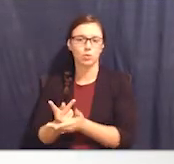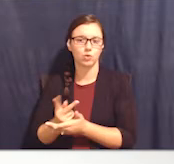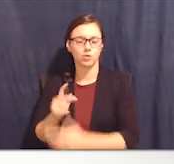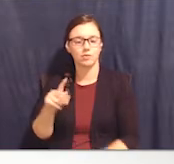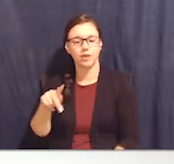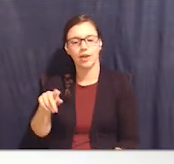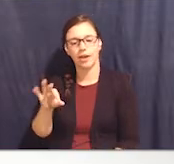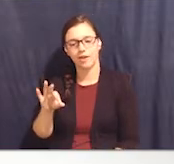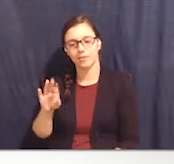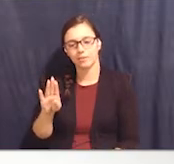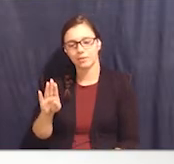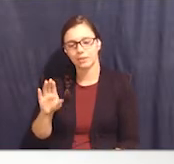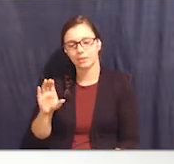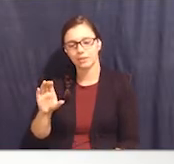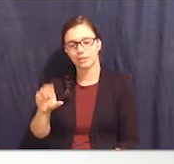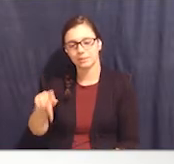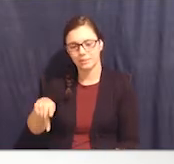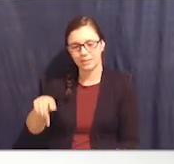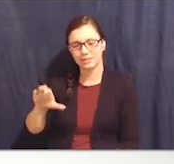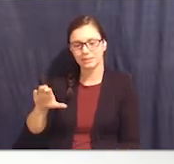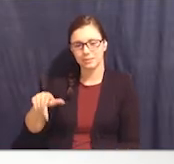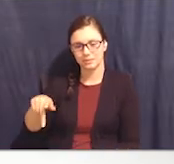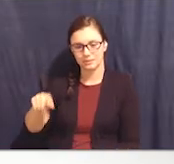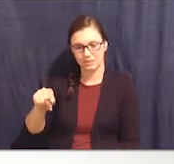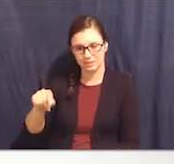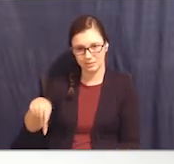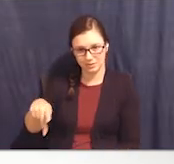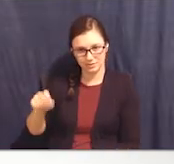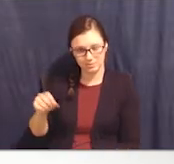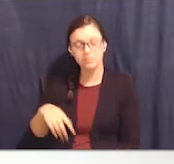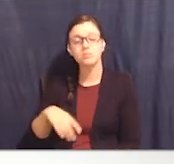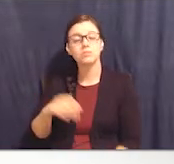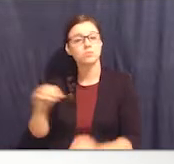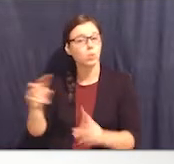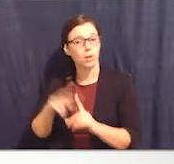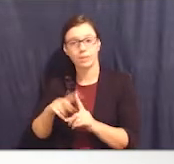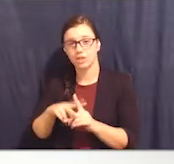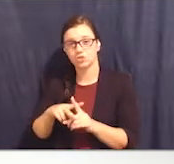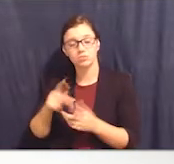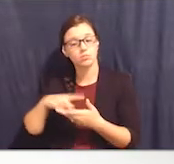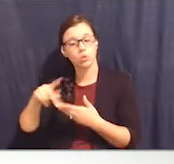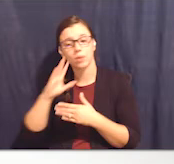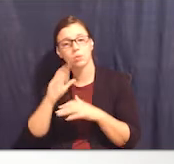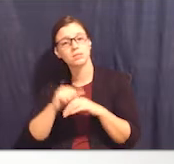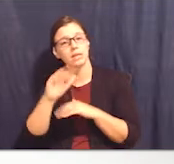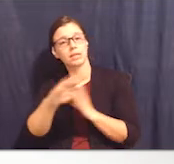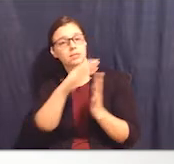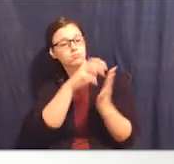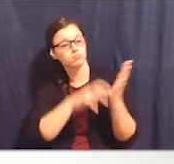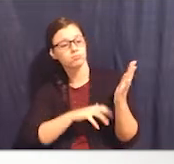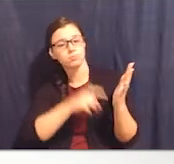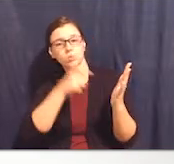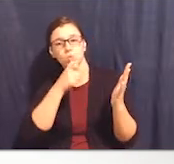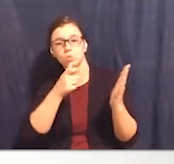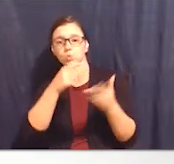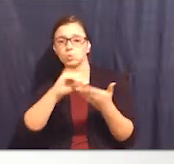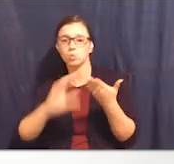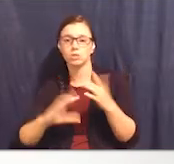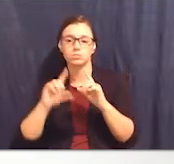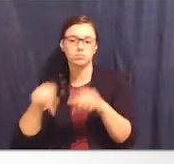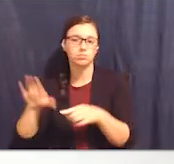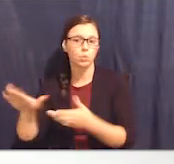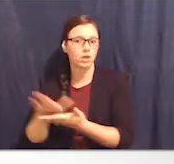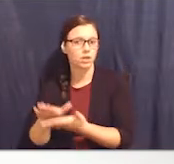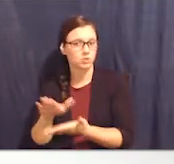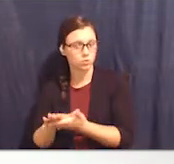These are students participating in one of our programs have been able to nationally compete and win awards. It's just wonderful what's